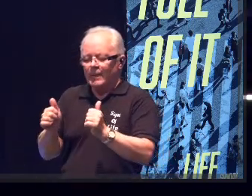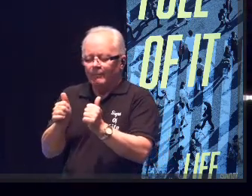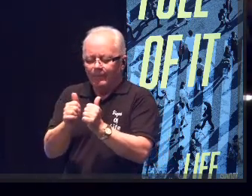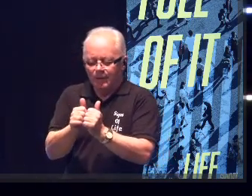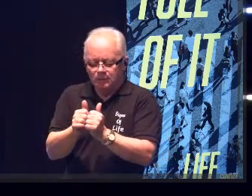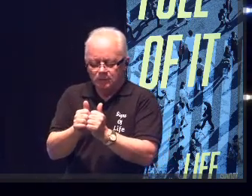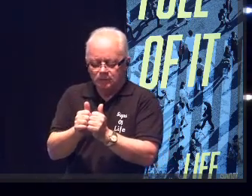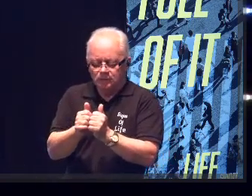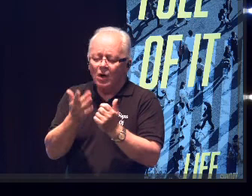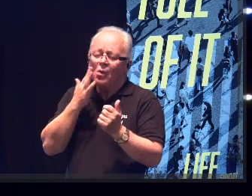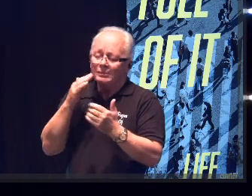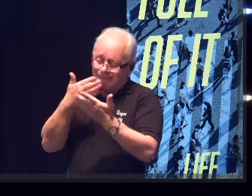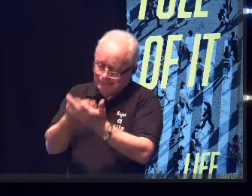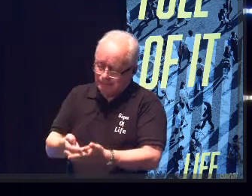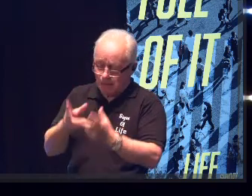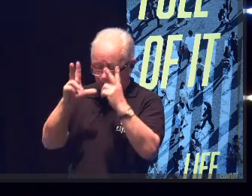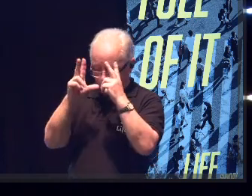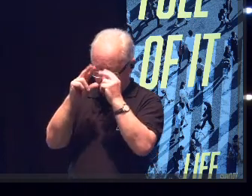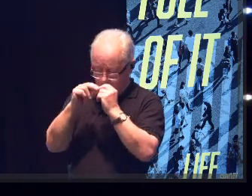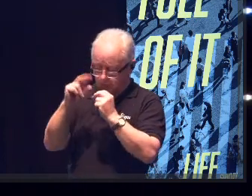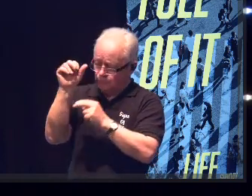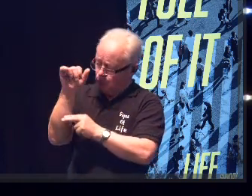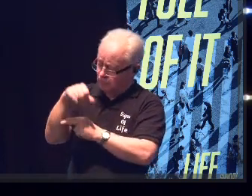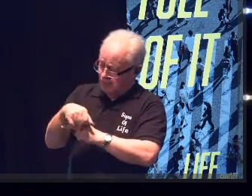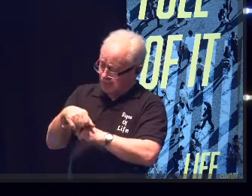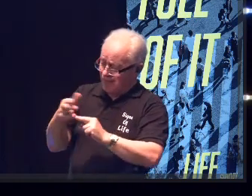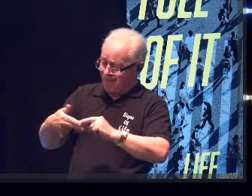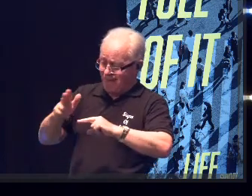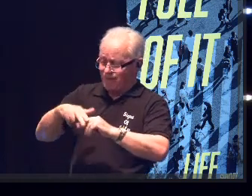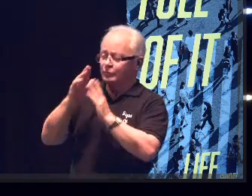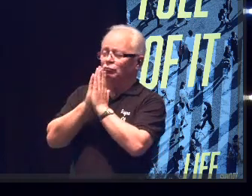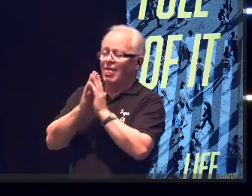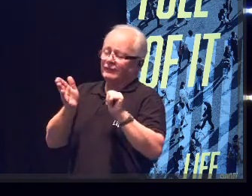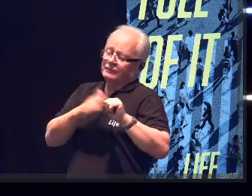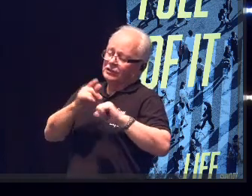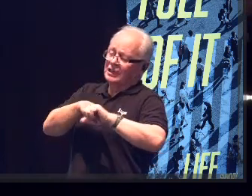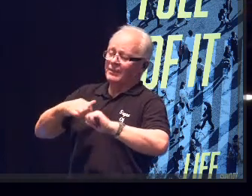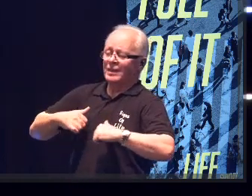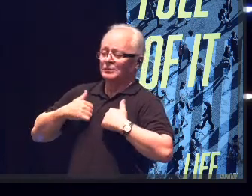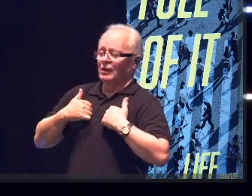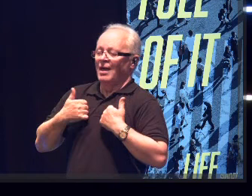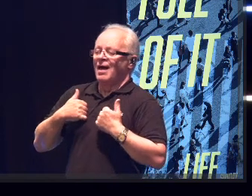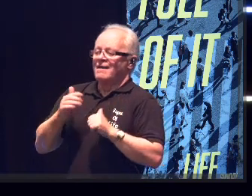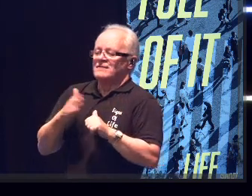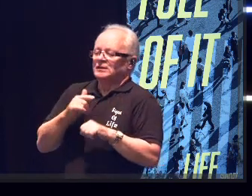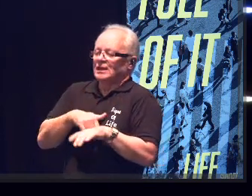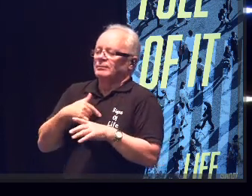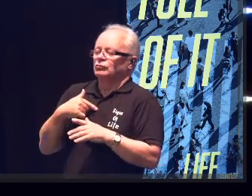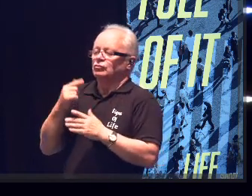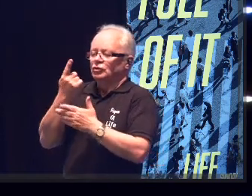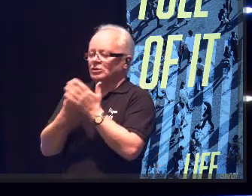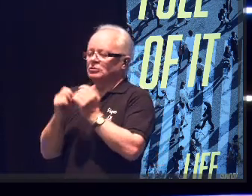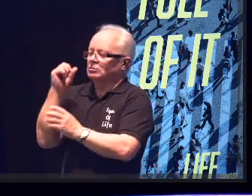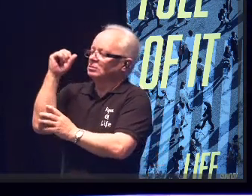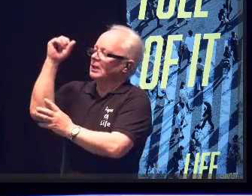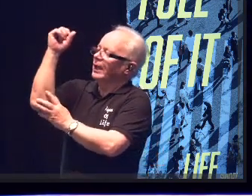all of us still have our eyes closed and heads bowed, if you prayed that prayer for the first time this morning, would you just raise up your hand for me